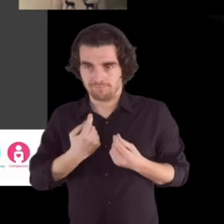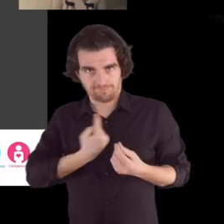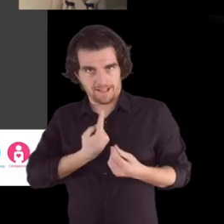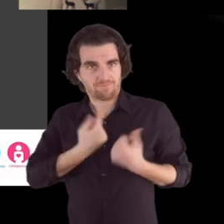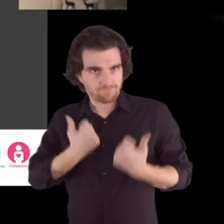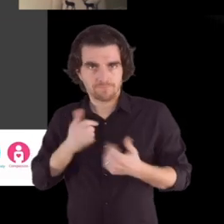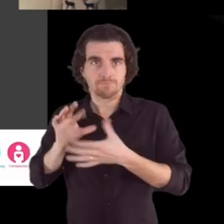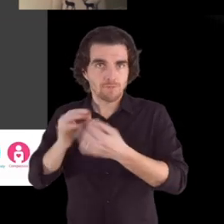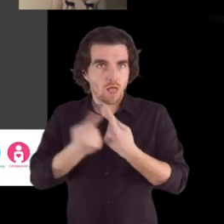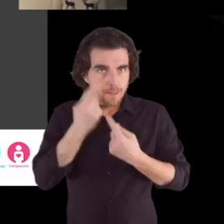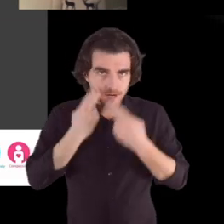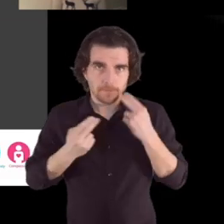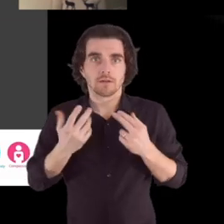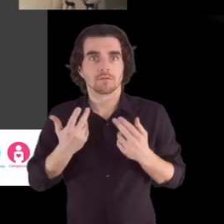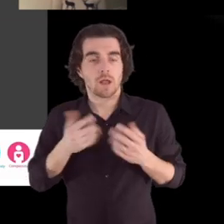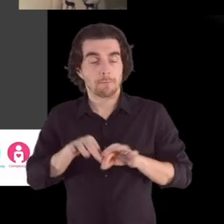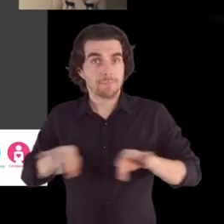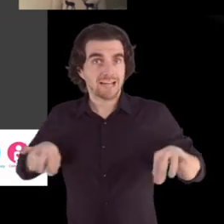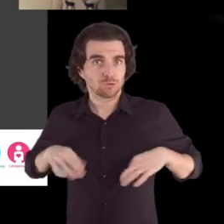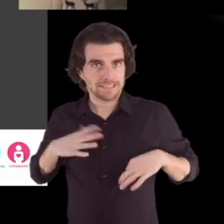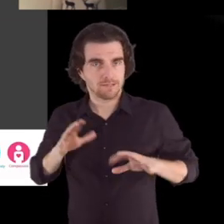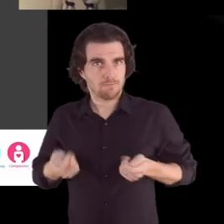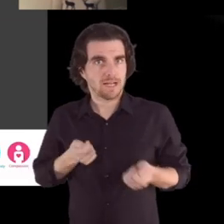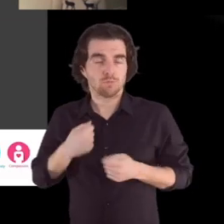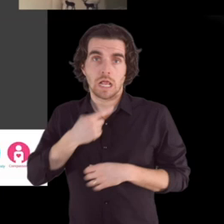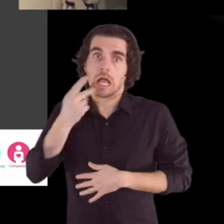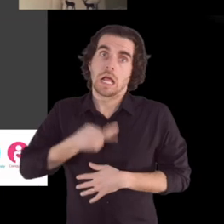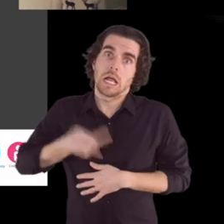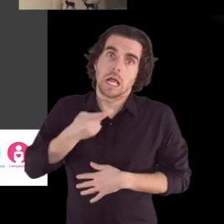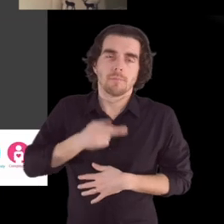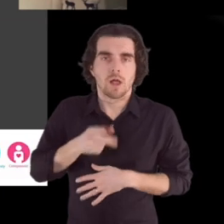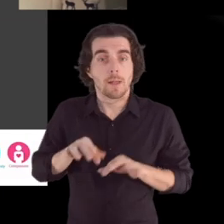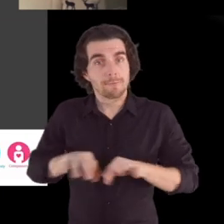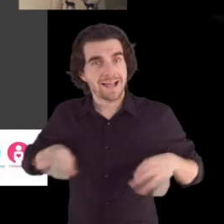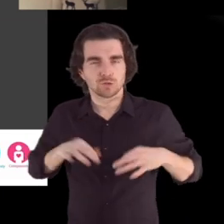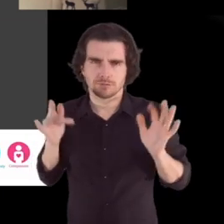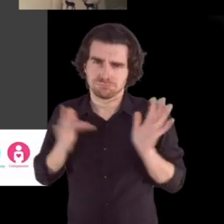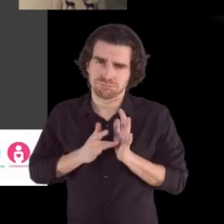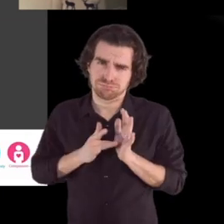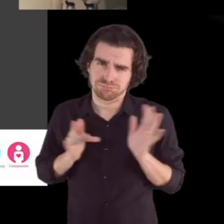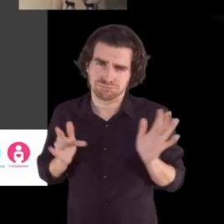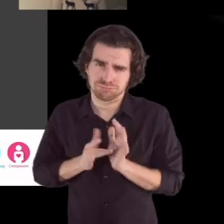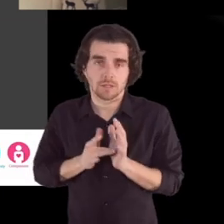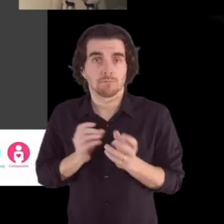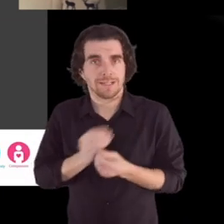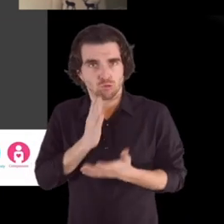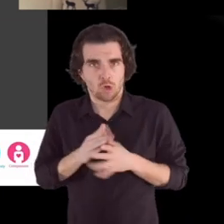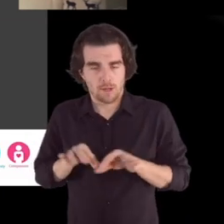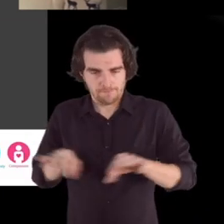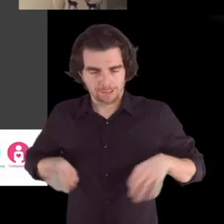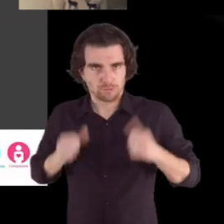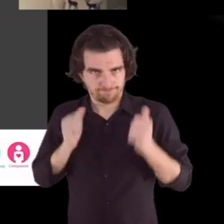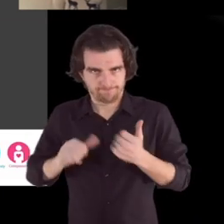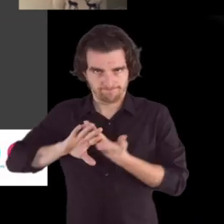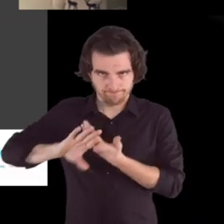to communicate with ourselves and with others. Again, managing boundaries, we've said it before, we can say it a million times because it is so, so important. But